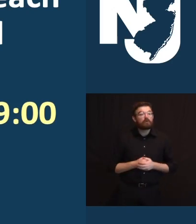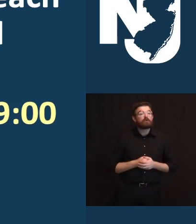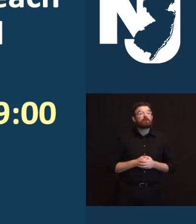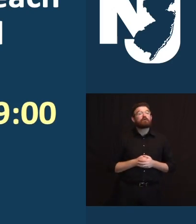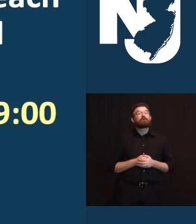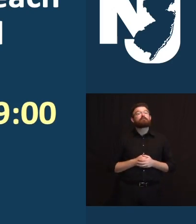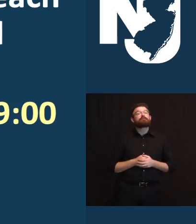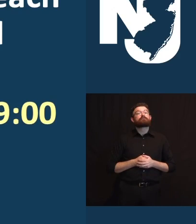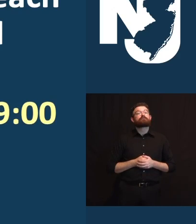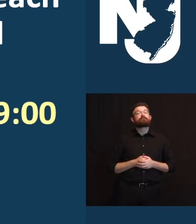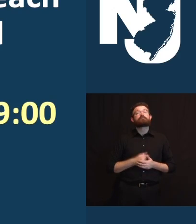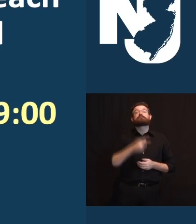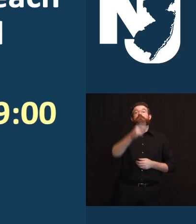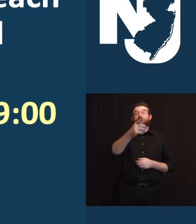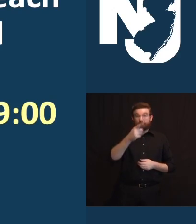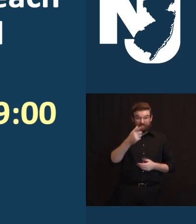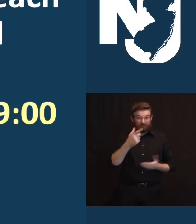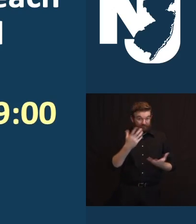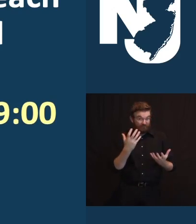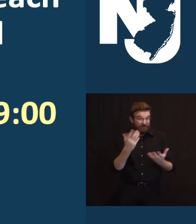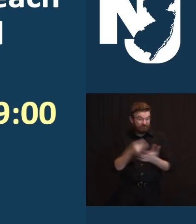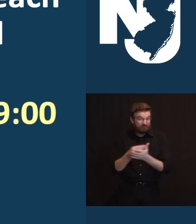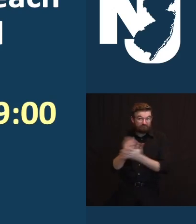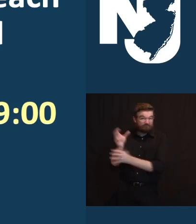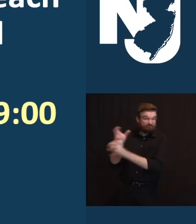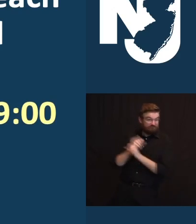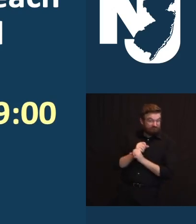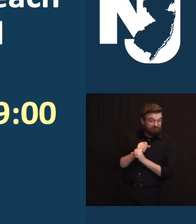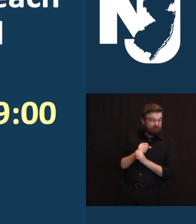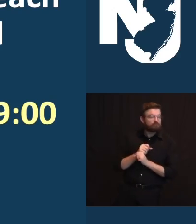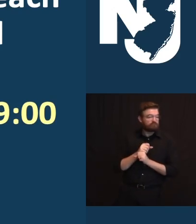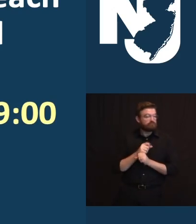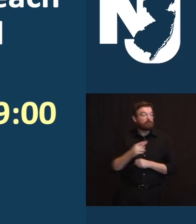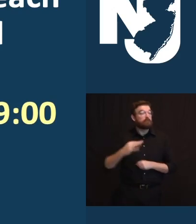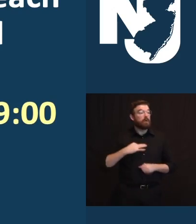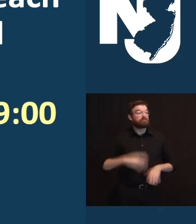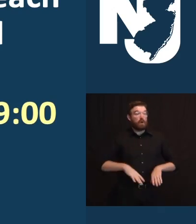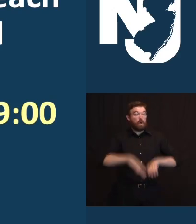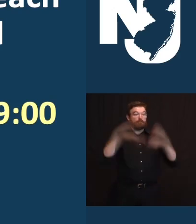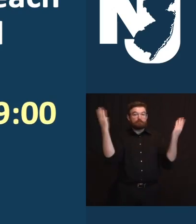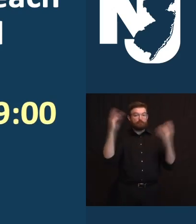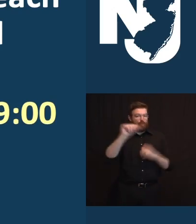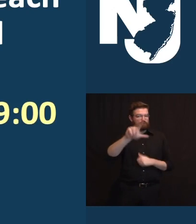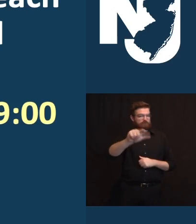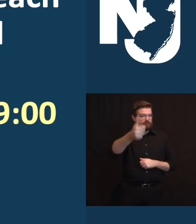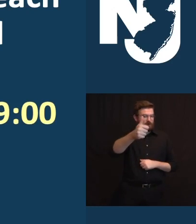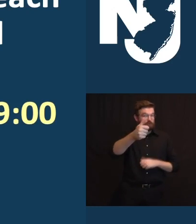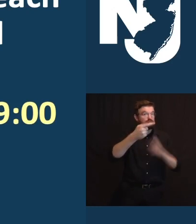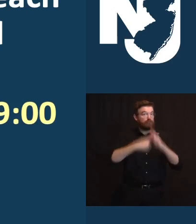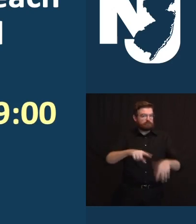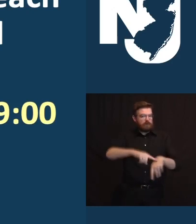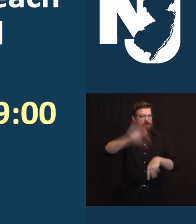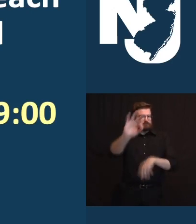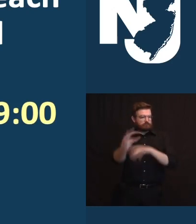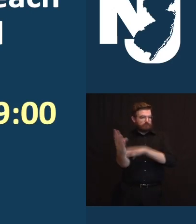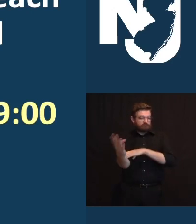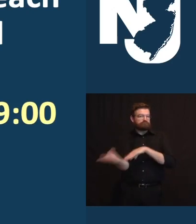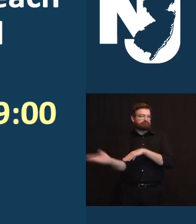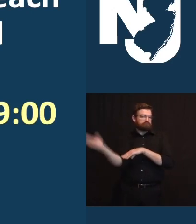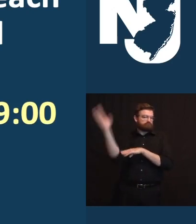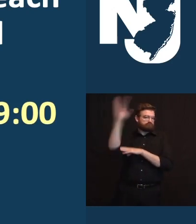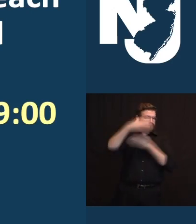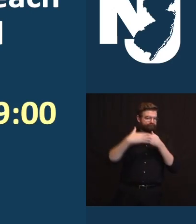on August 10th. This will be an online application process only, and everything will be conducted through the New Jersey Redevelopment